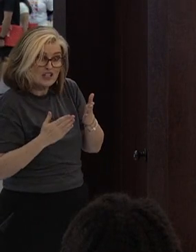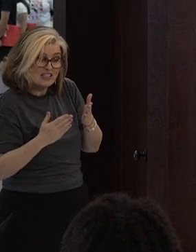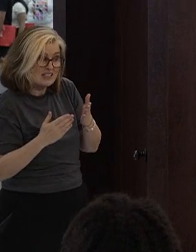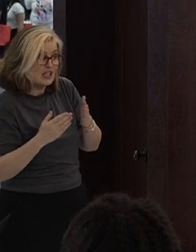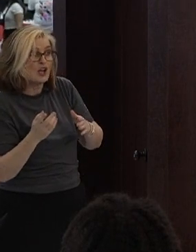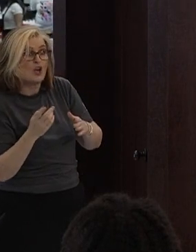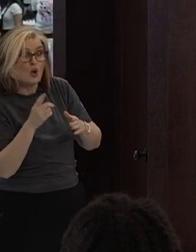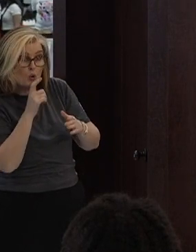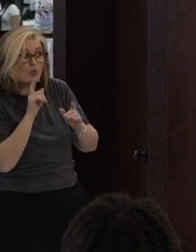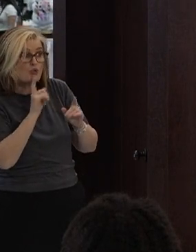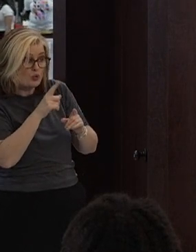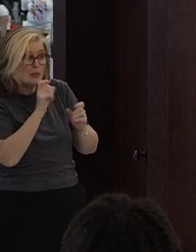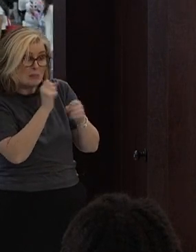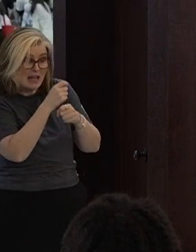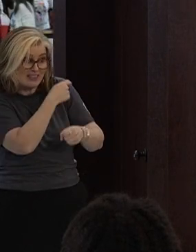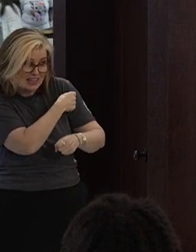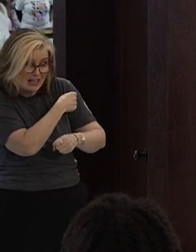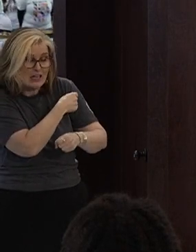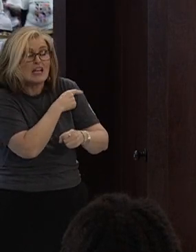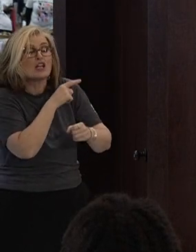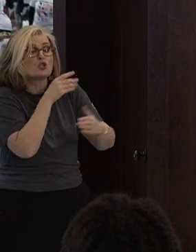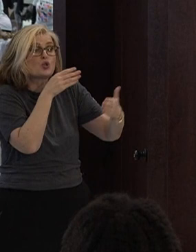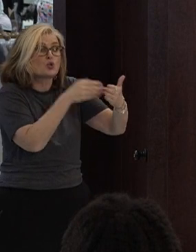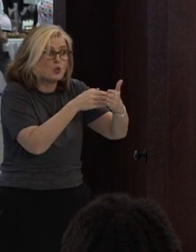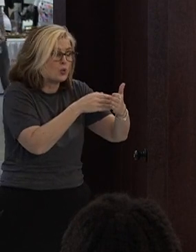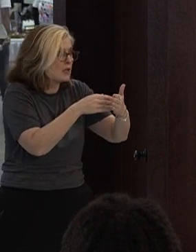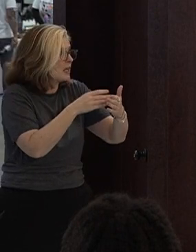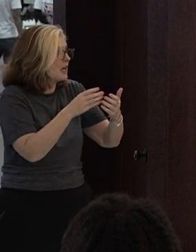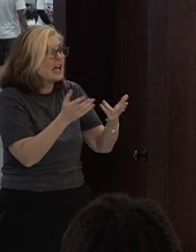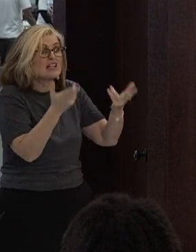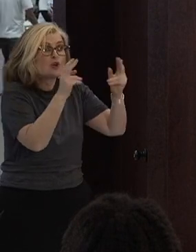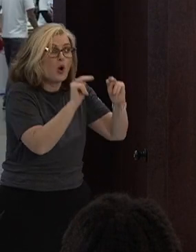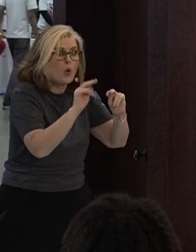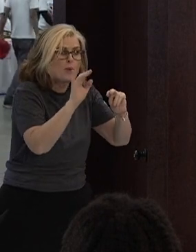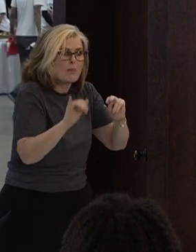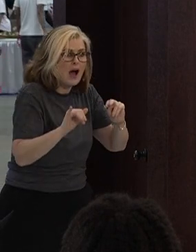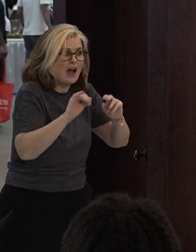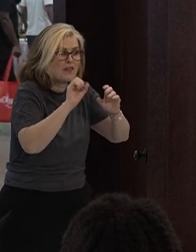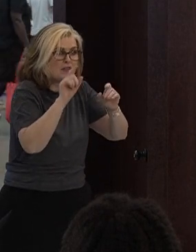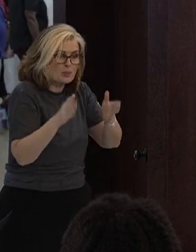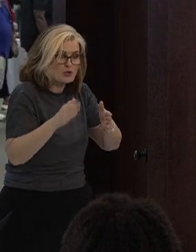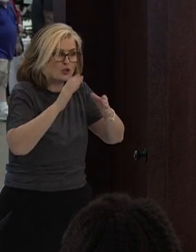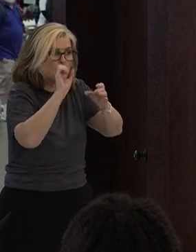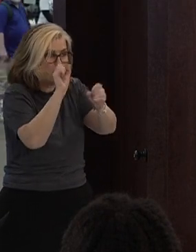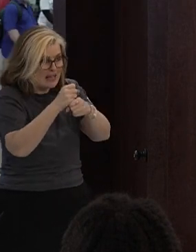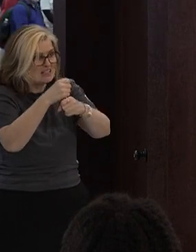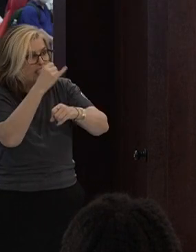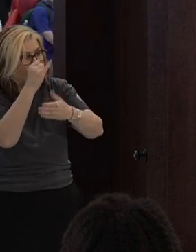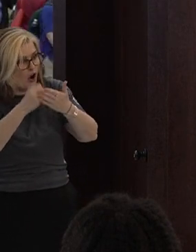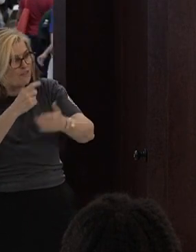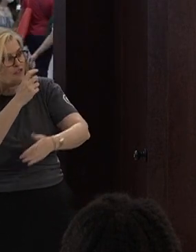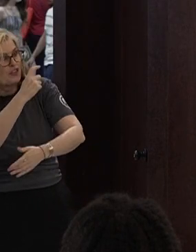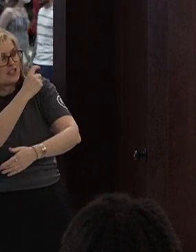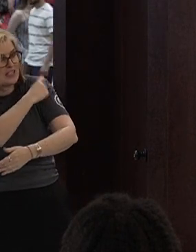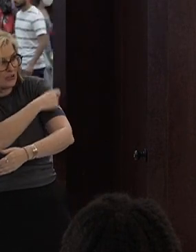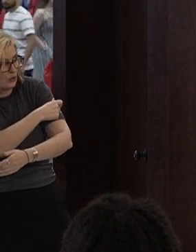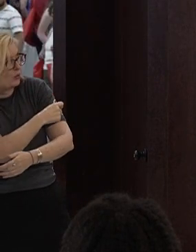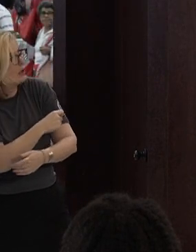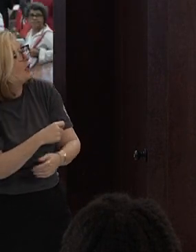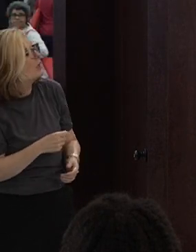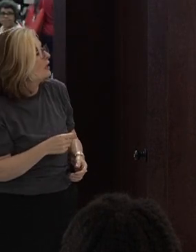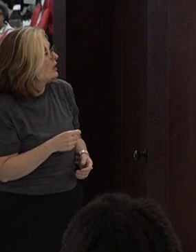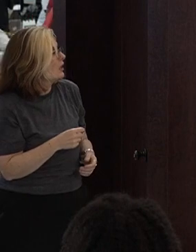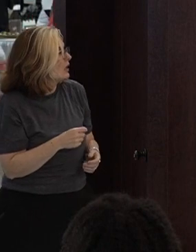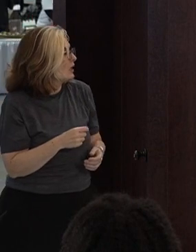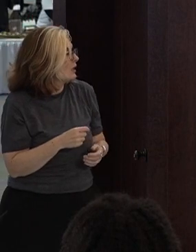sued because the tattoo is owned by the person who creates the art for the tattoo, right?